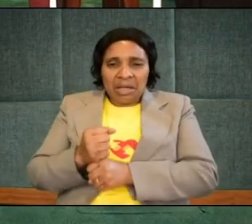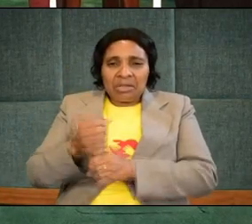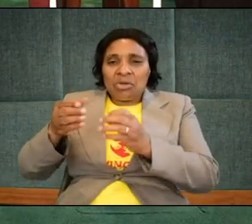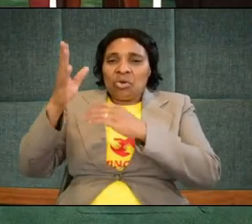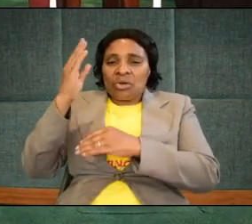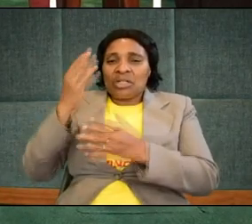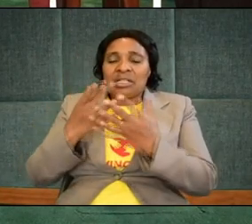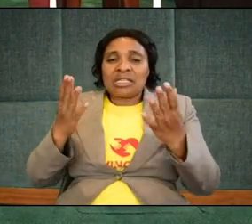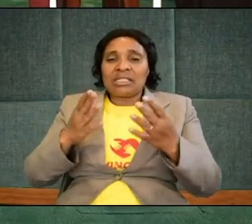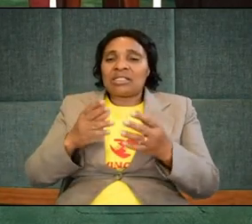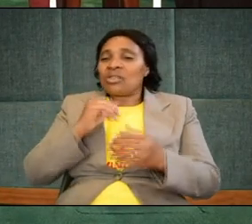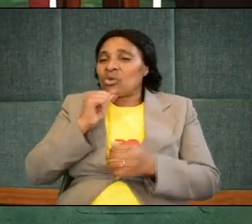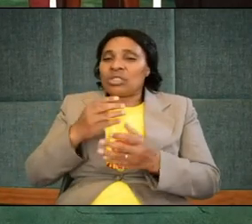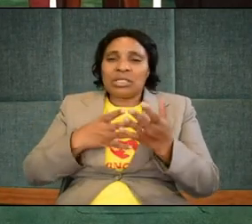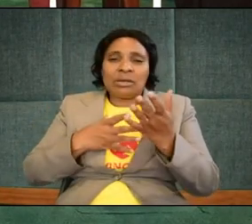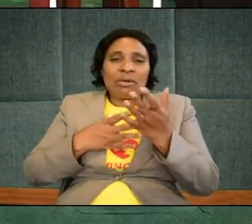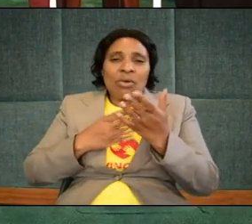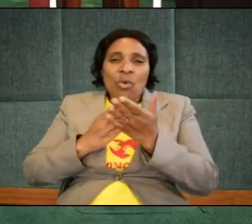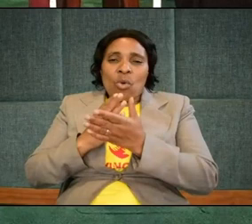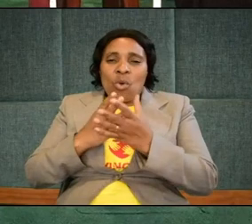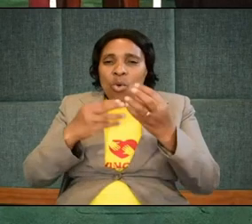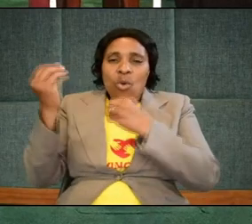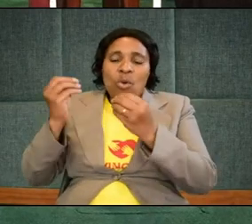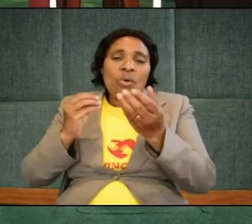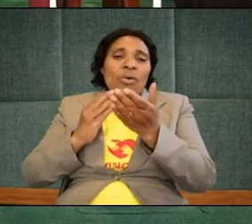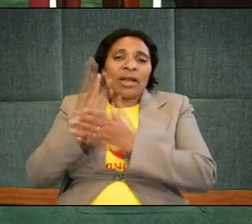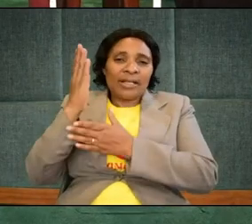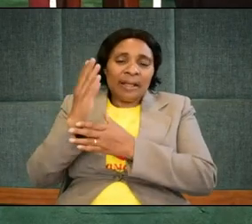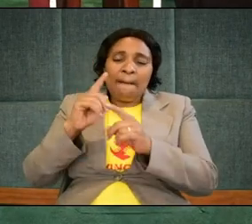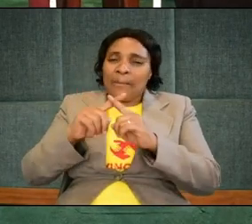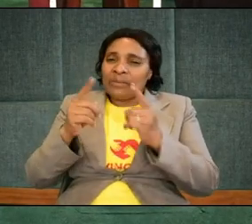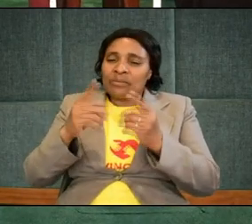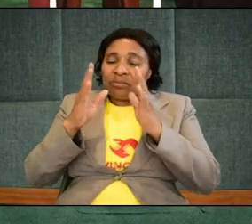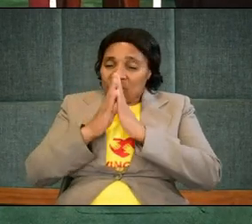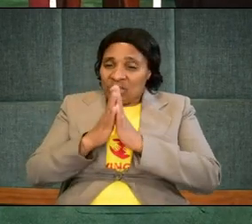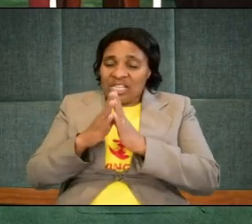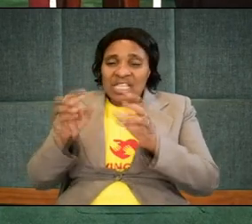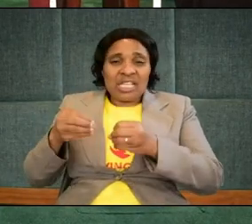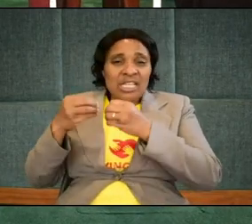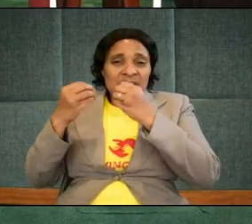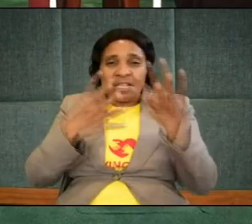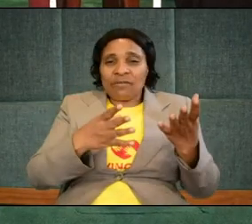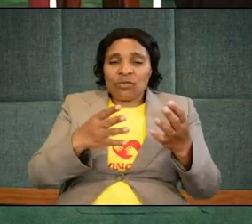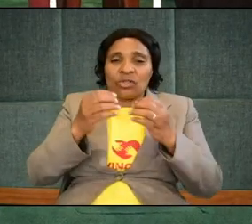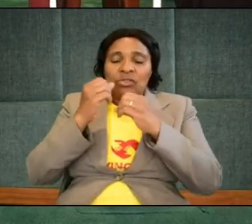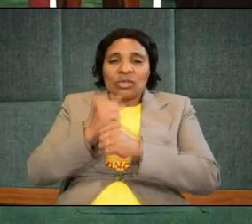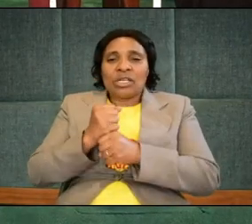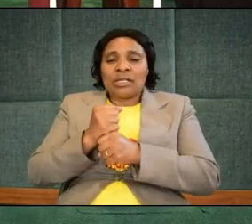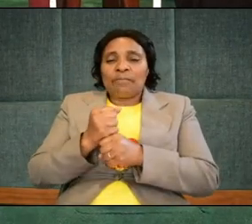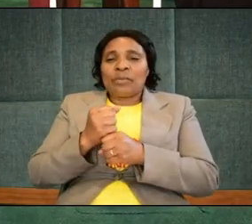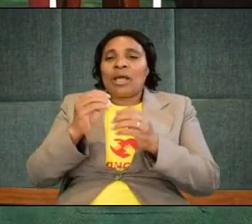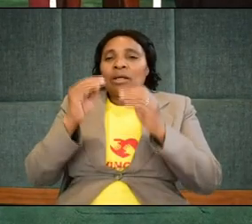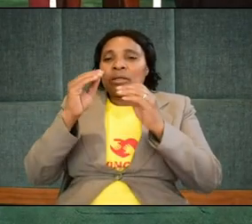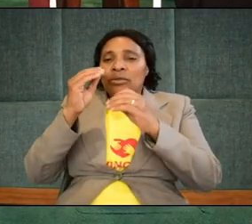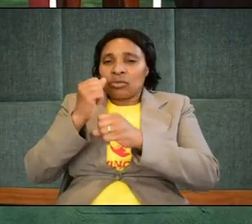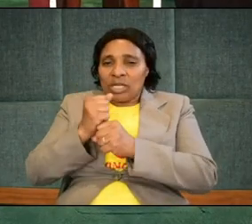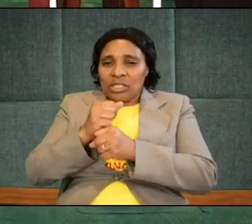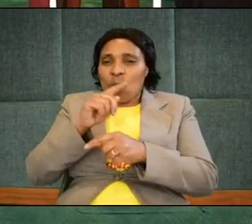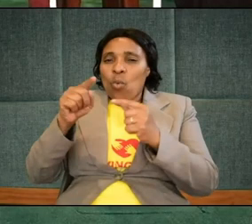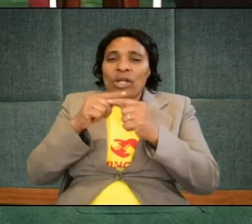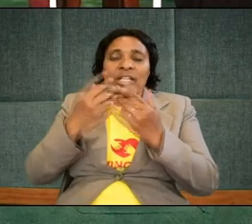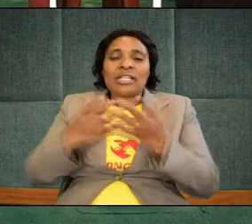going right, but just pray that he gives you the strength to trust in him even when the odds